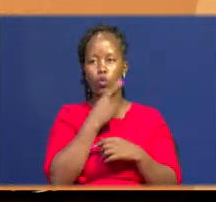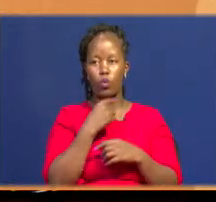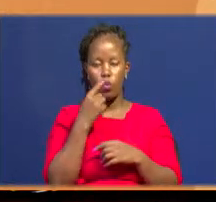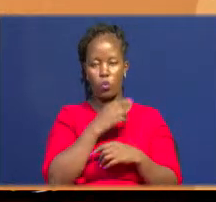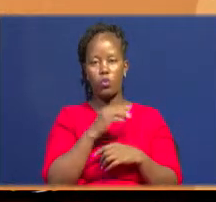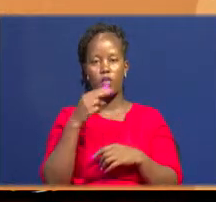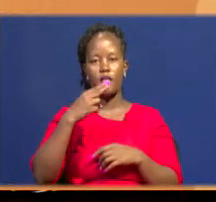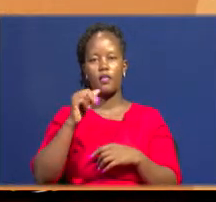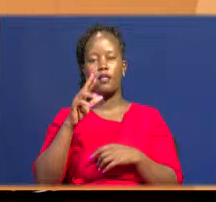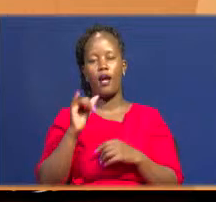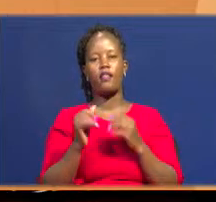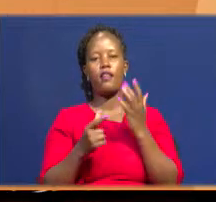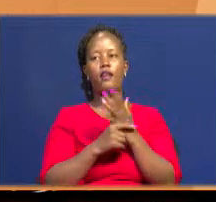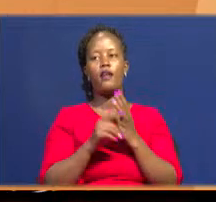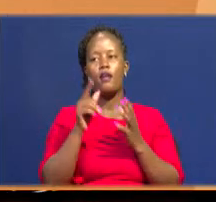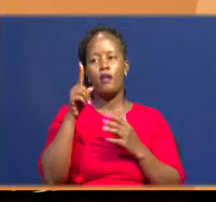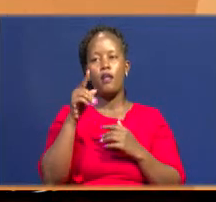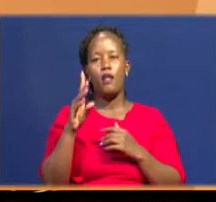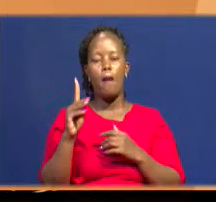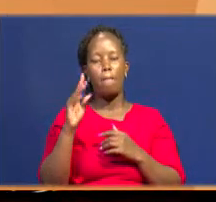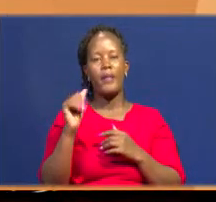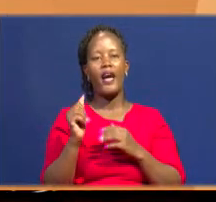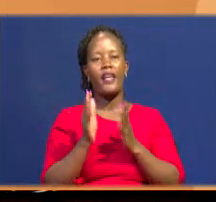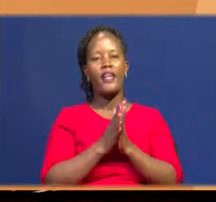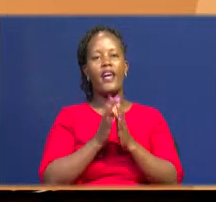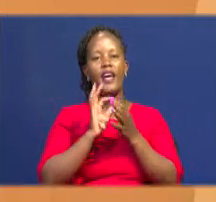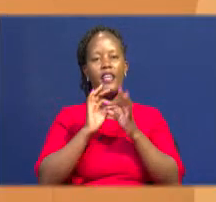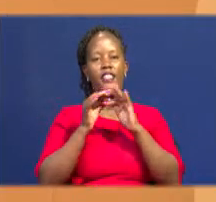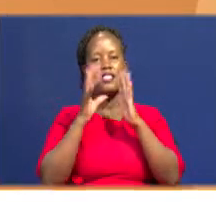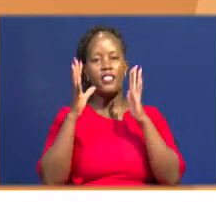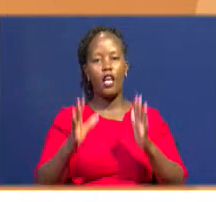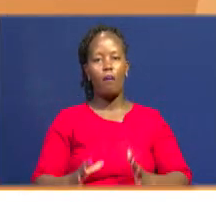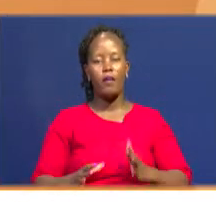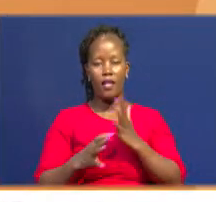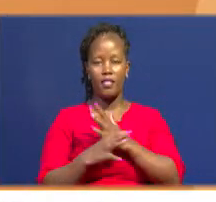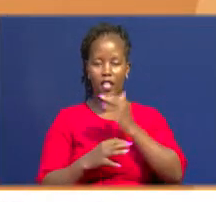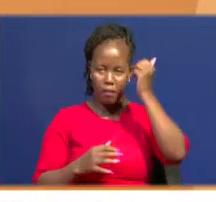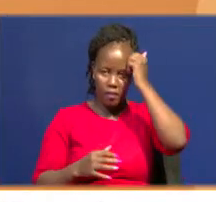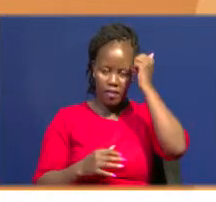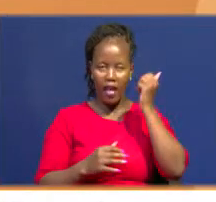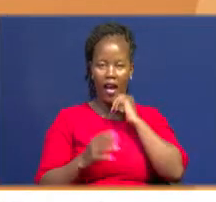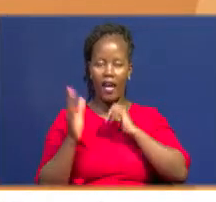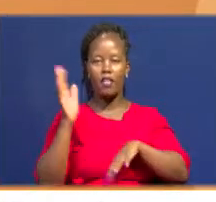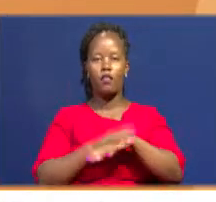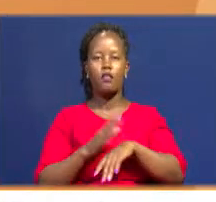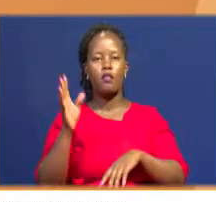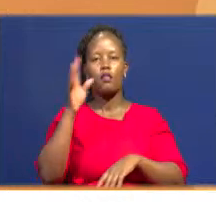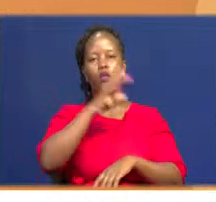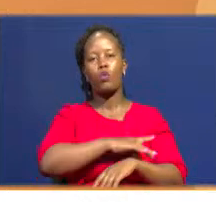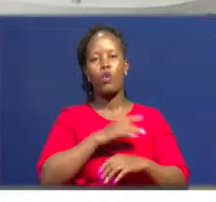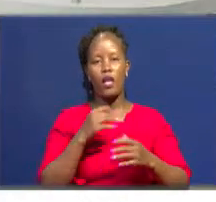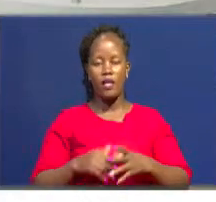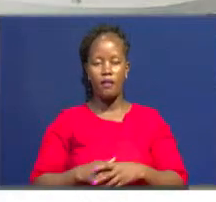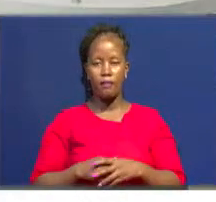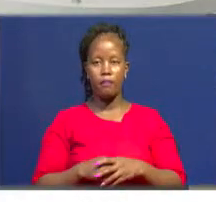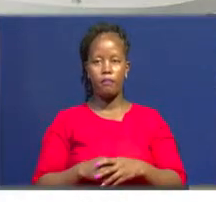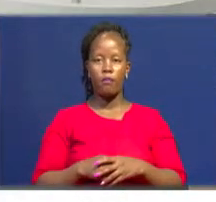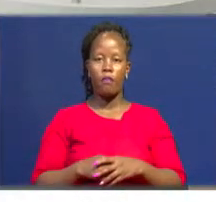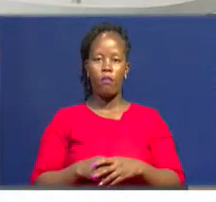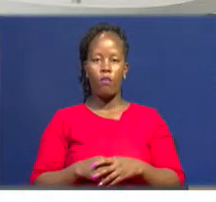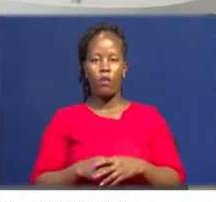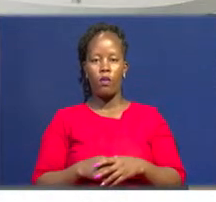Abdullahi. My name is Daniel Wahome. Our sign language interpreter has been Anne Wangeshi. Have a good day.